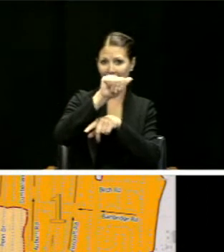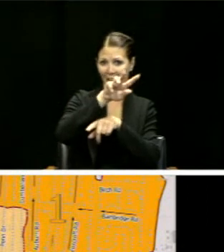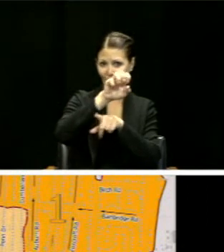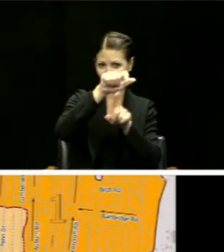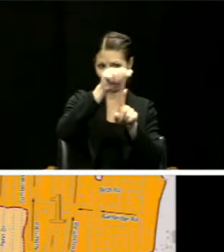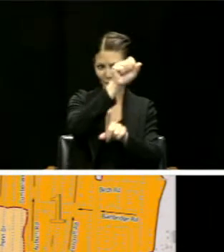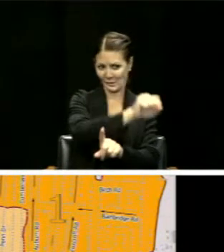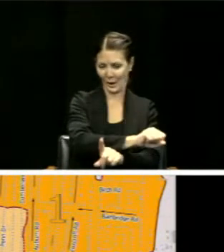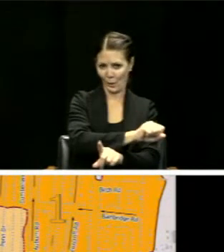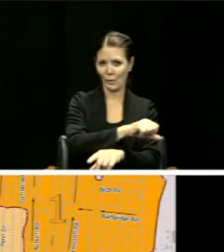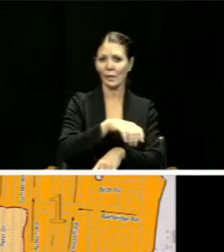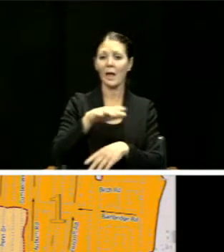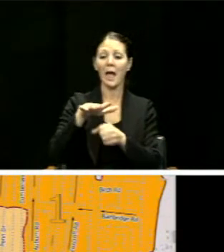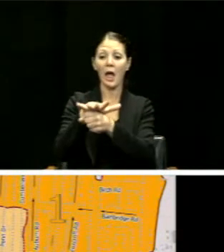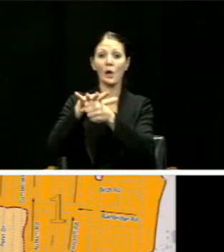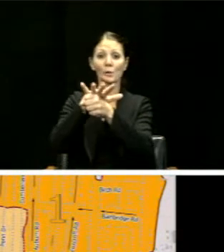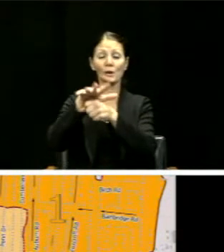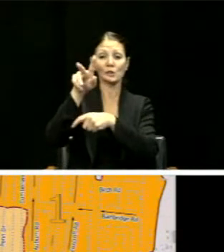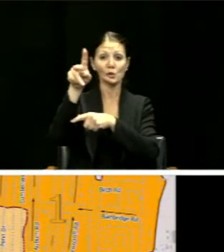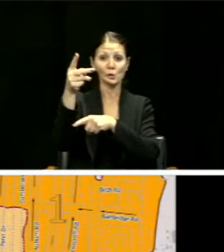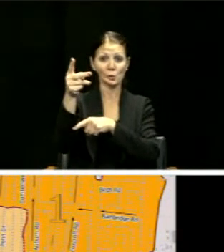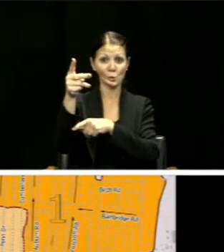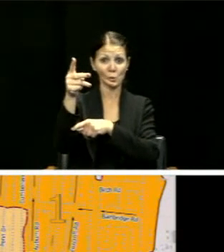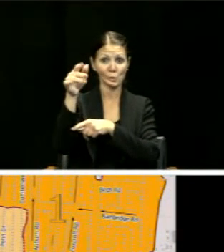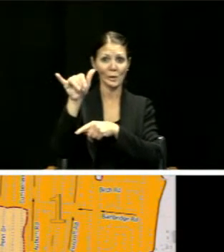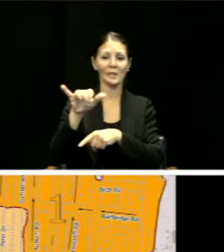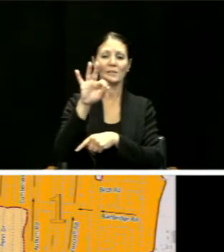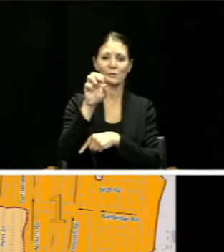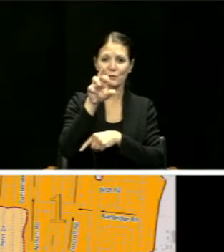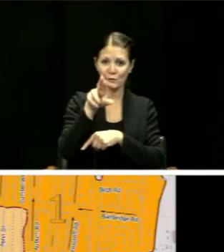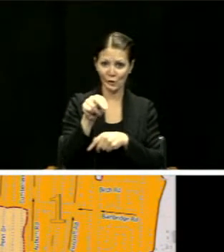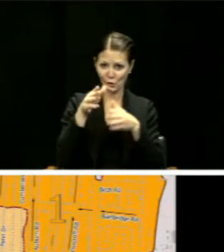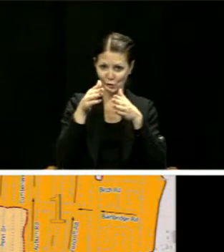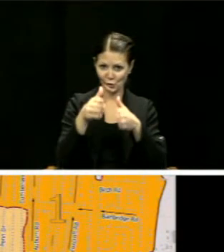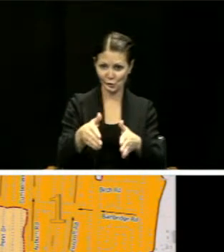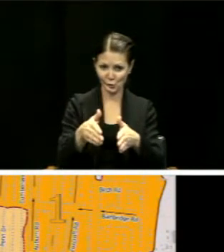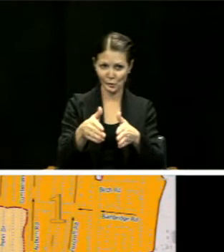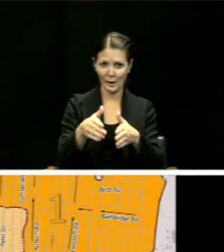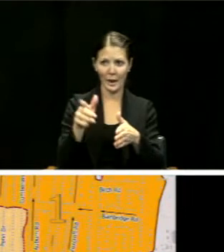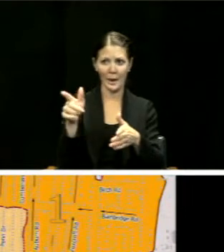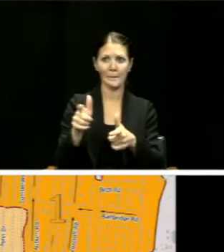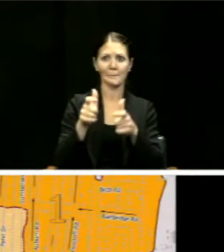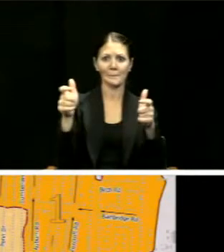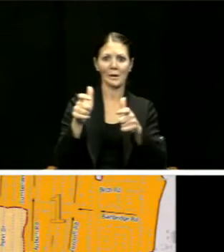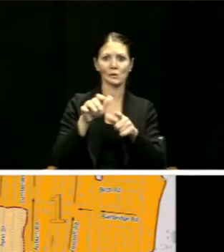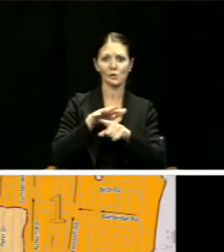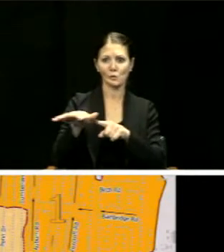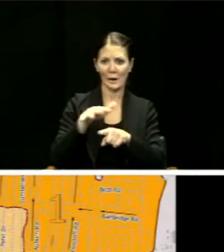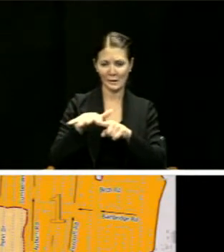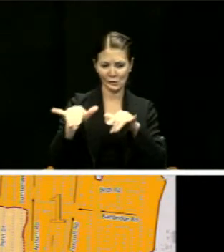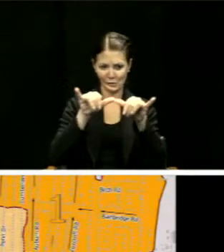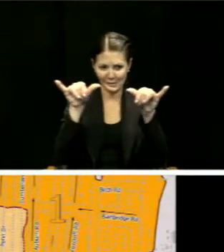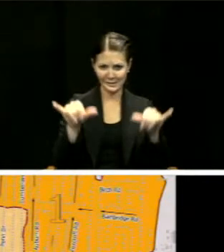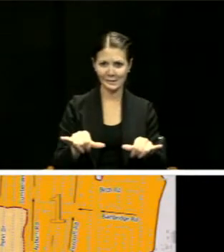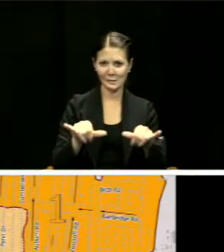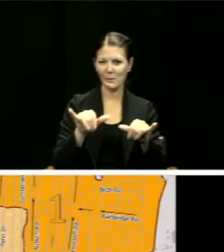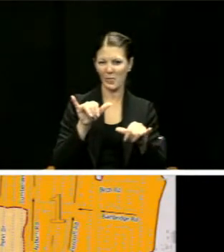area 2 is the one that has Fern Street is the major drainage system and the major road